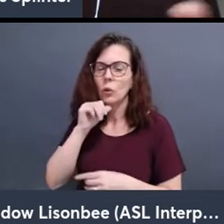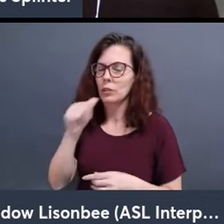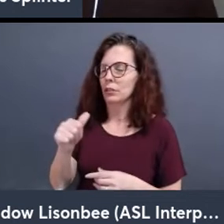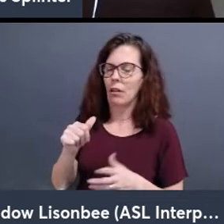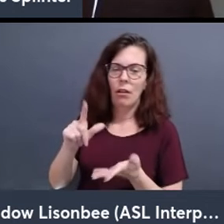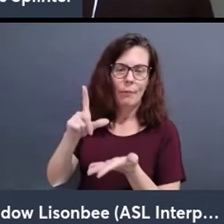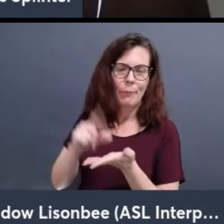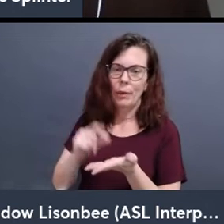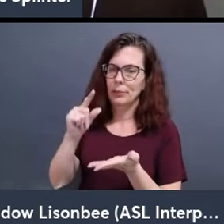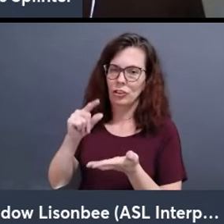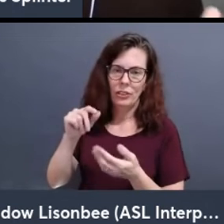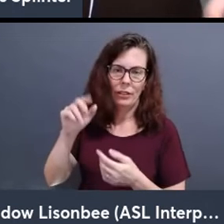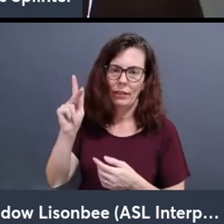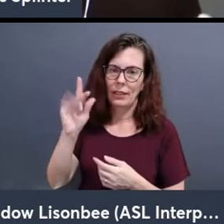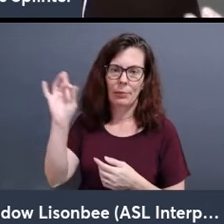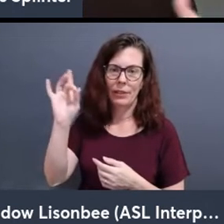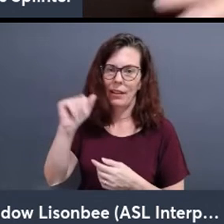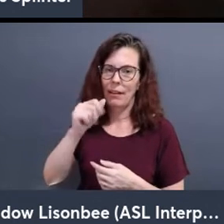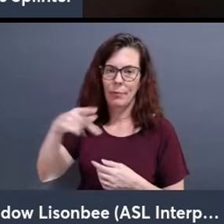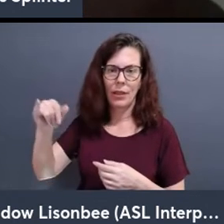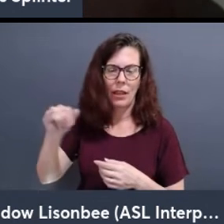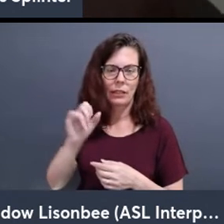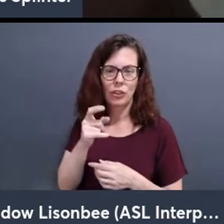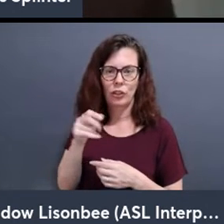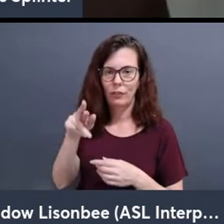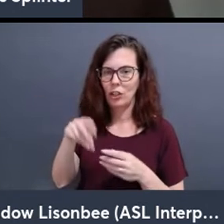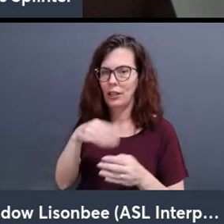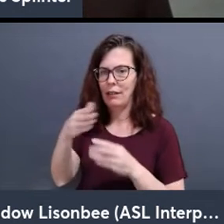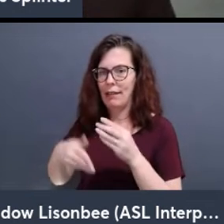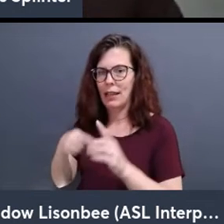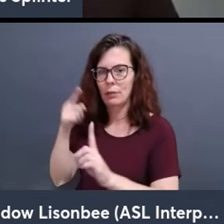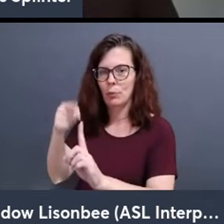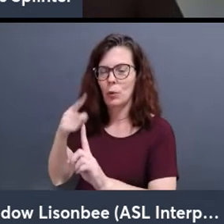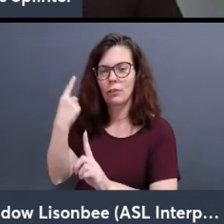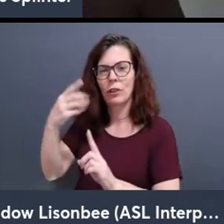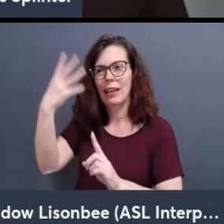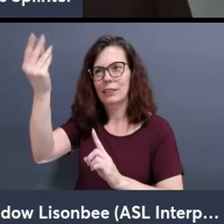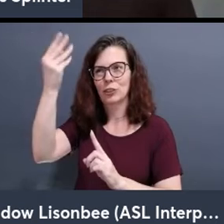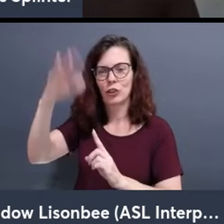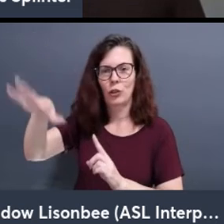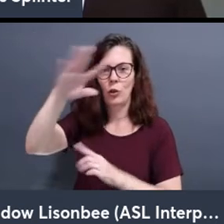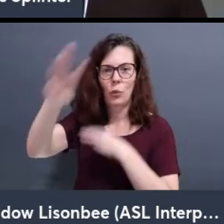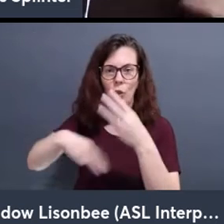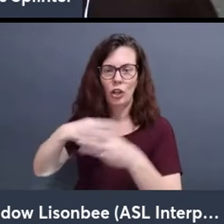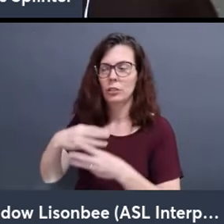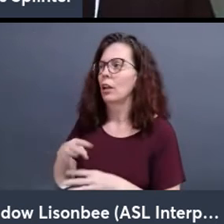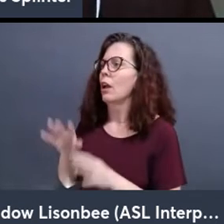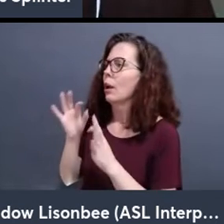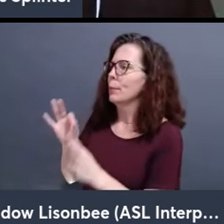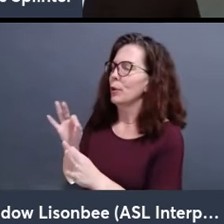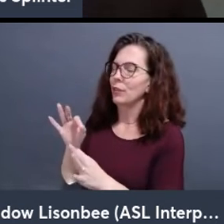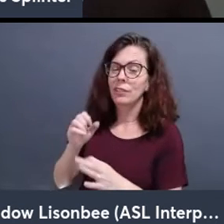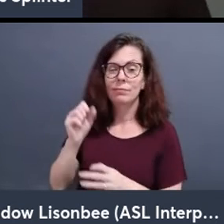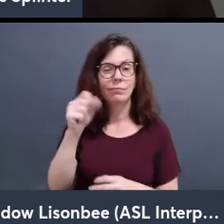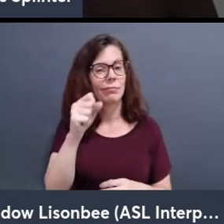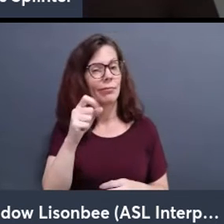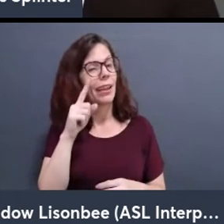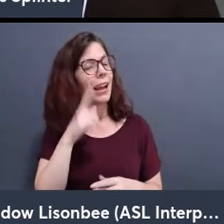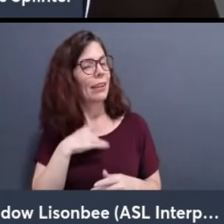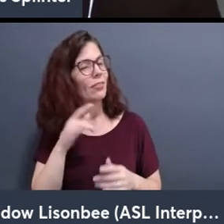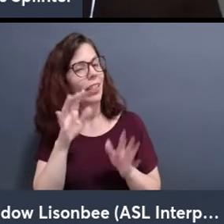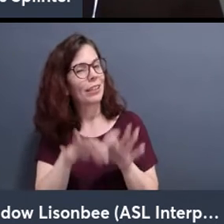publishing that Kubernetes API server endpoint to the external world, which I would think is pretty important